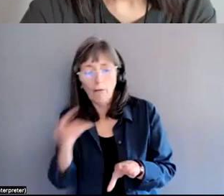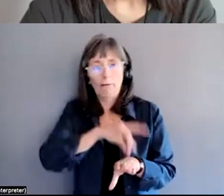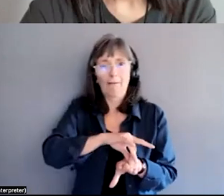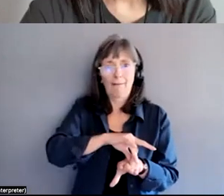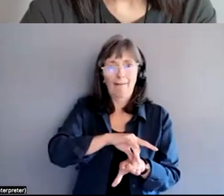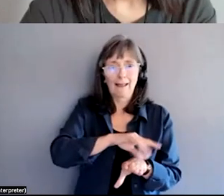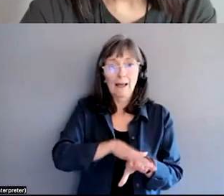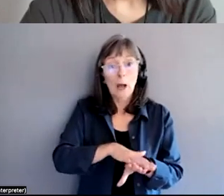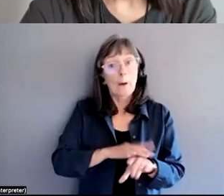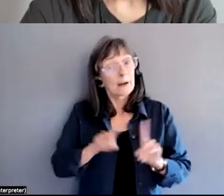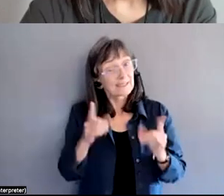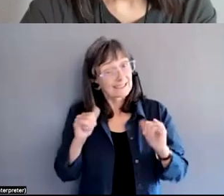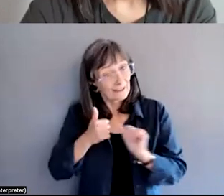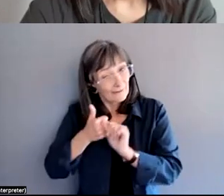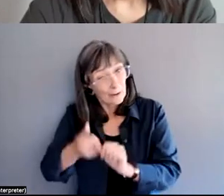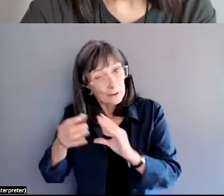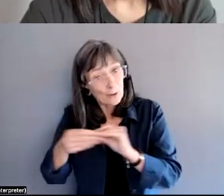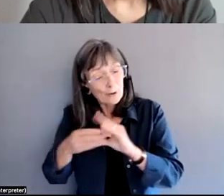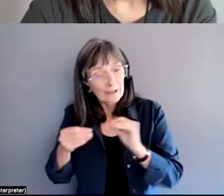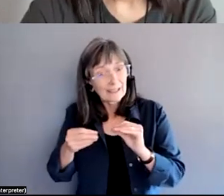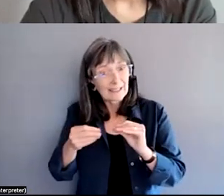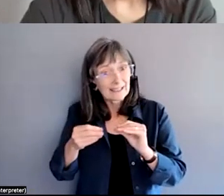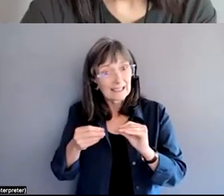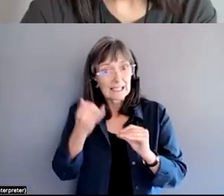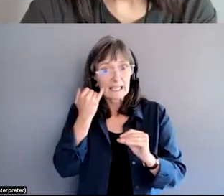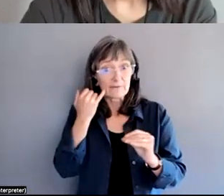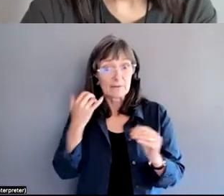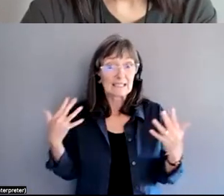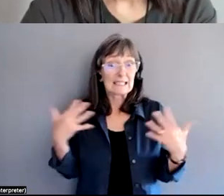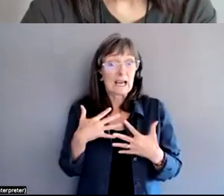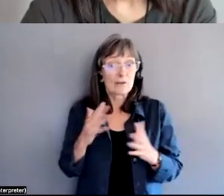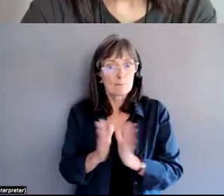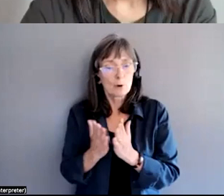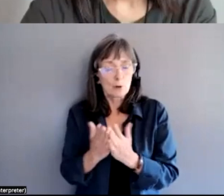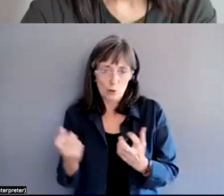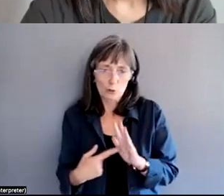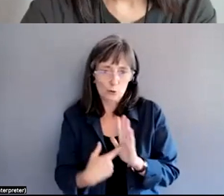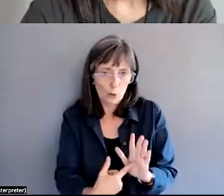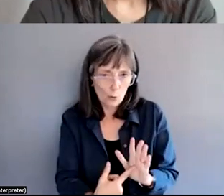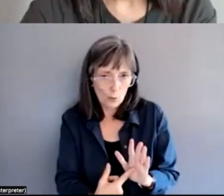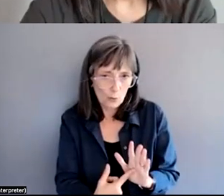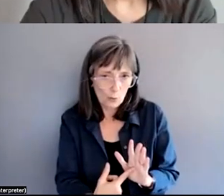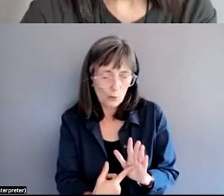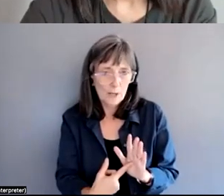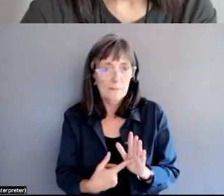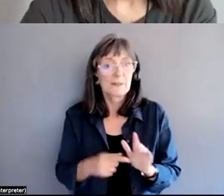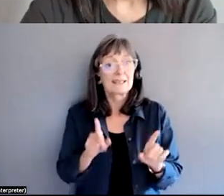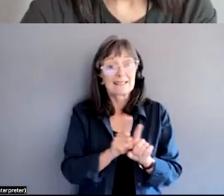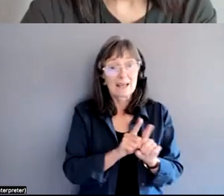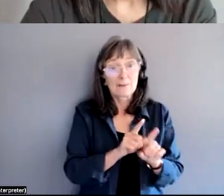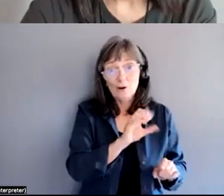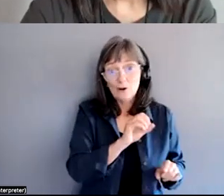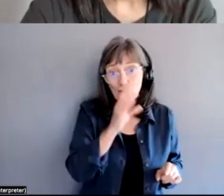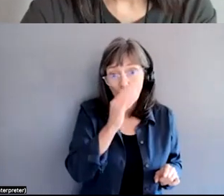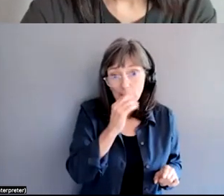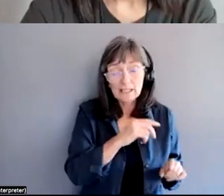reader. So you still want to signal that there's horror there, but that's part of also looking at comp titles and seeing what's out on the